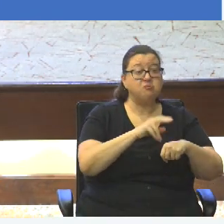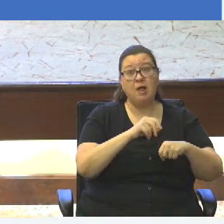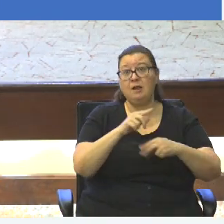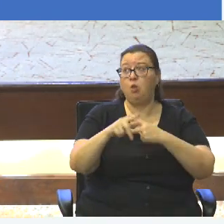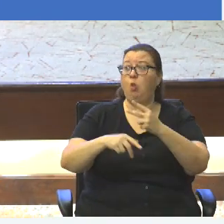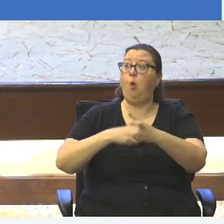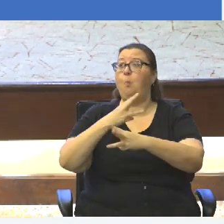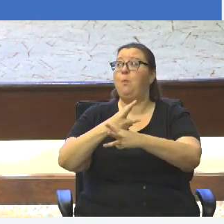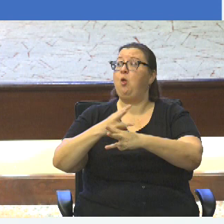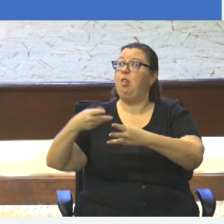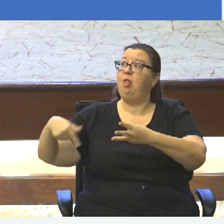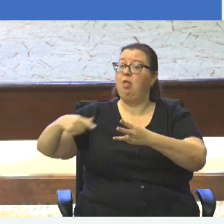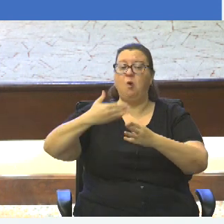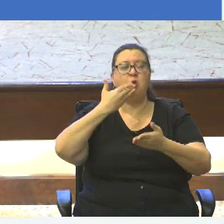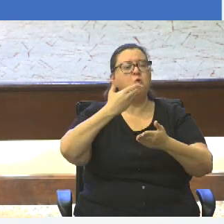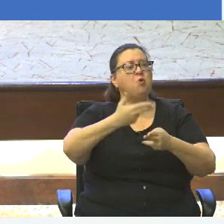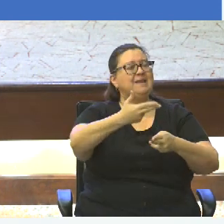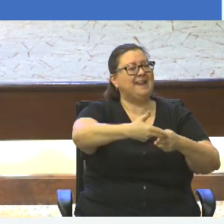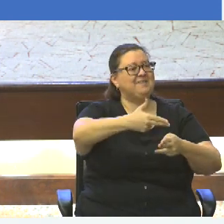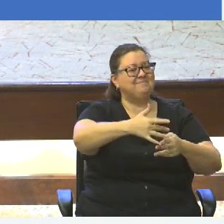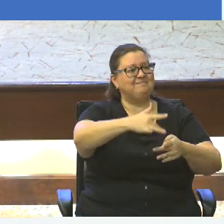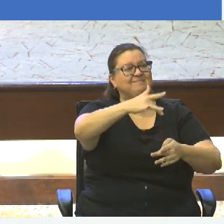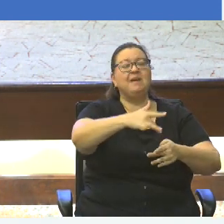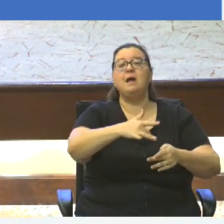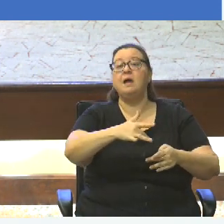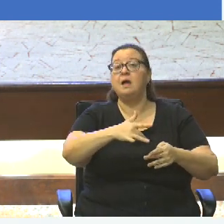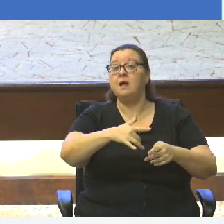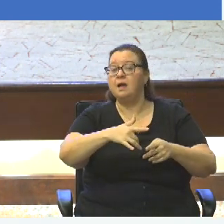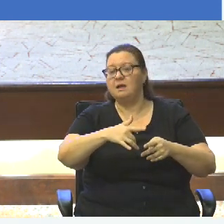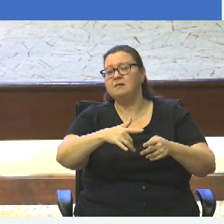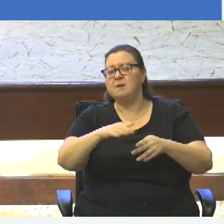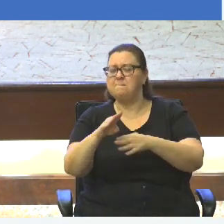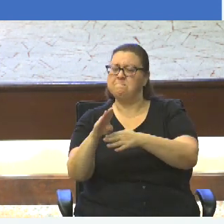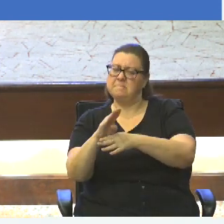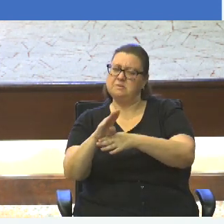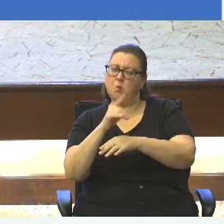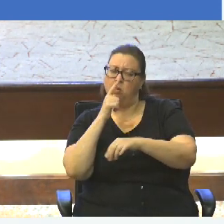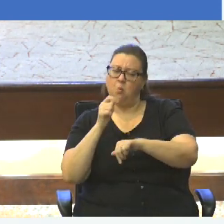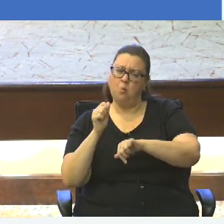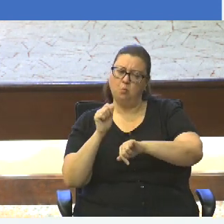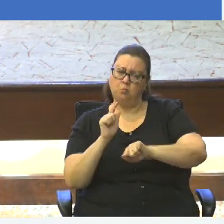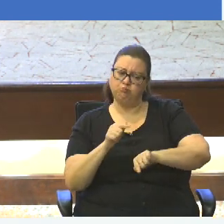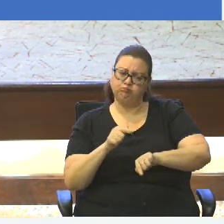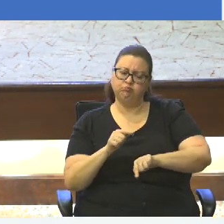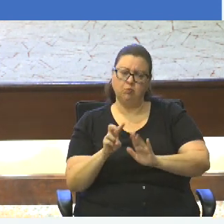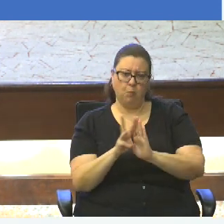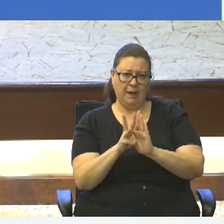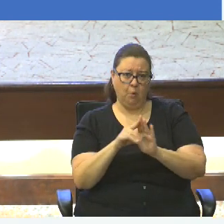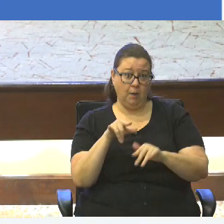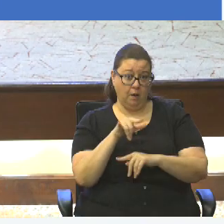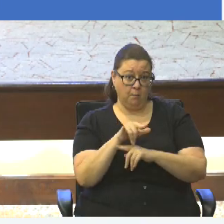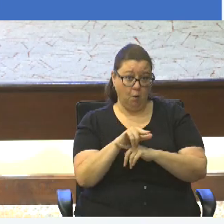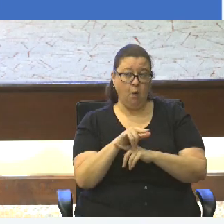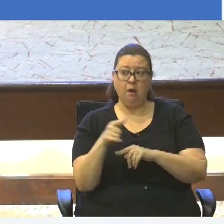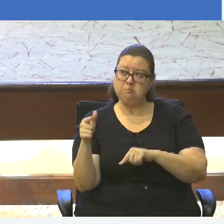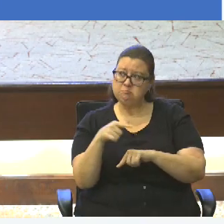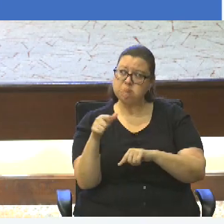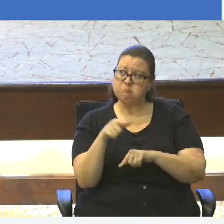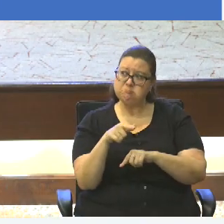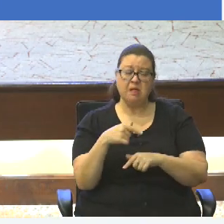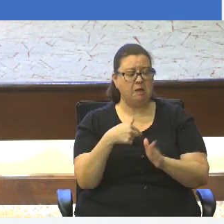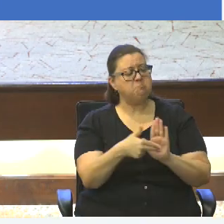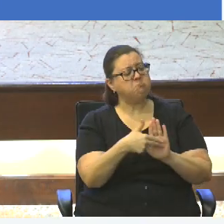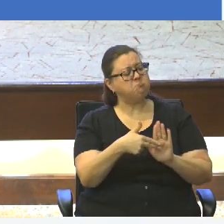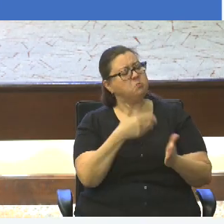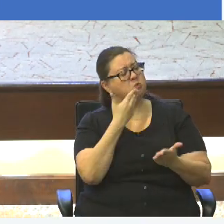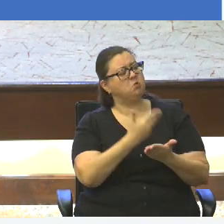reputation based on given the certain businesses that are based at the airport and their global reach. And while operating at